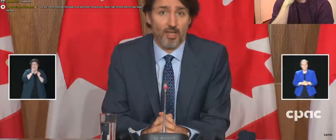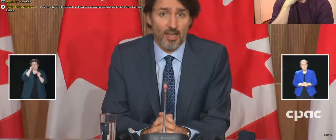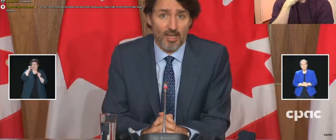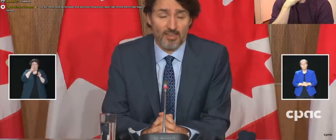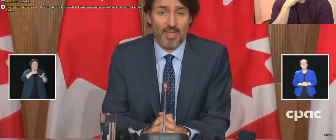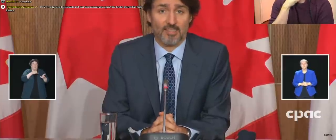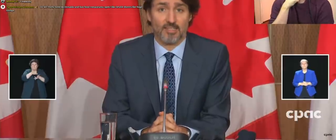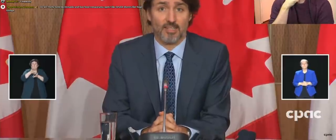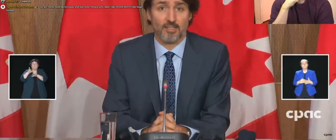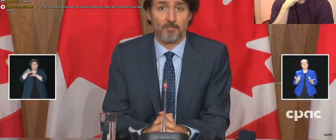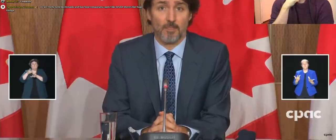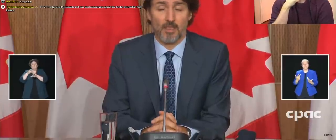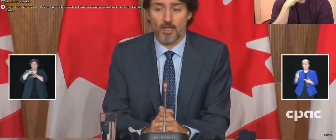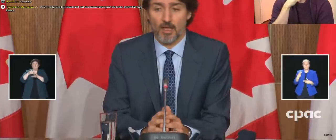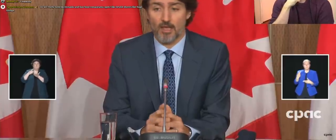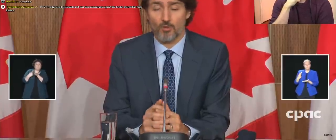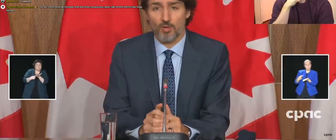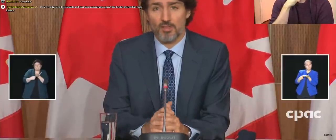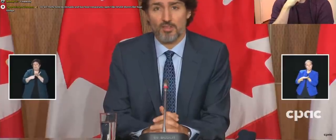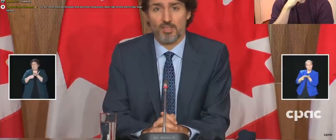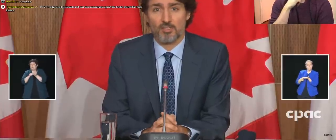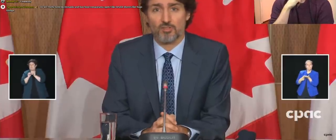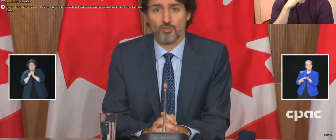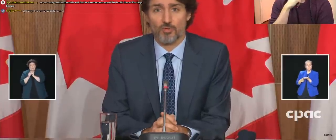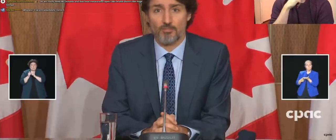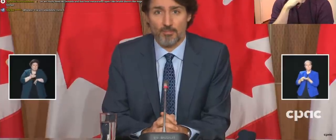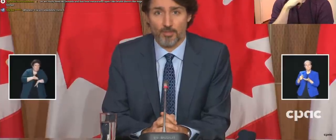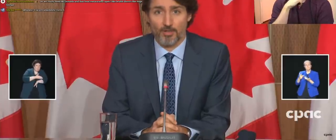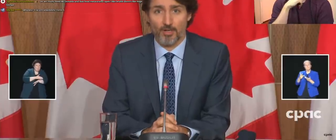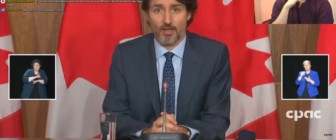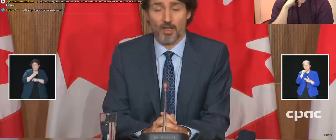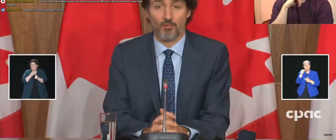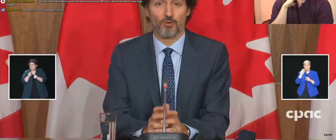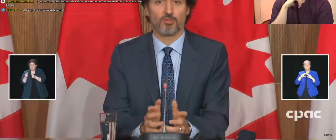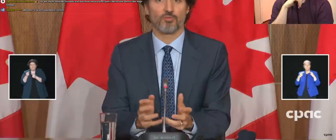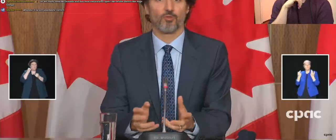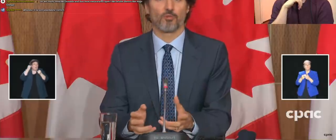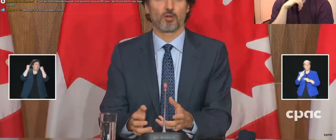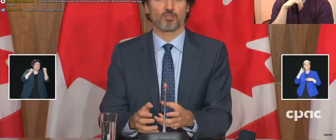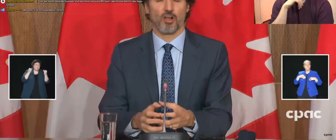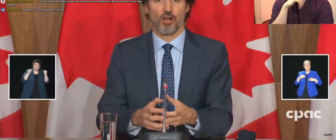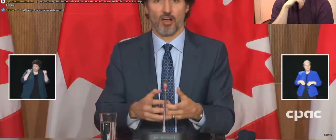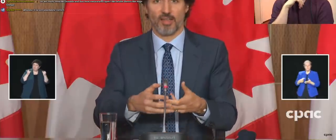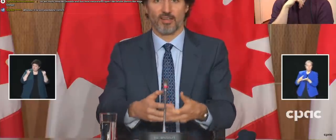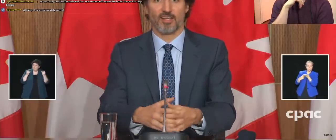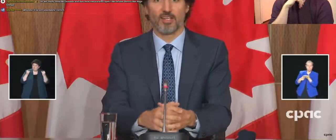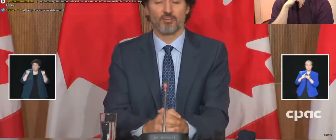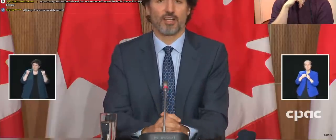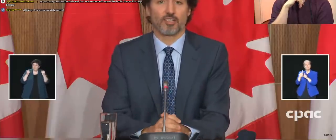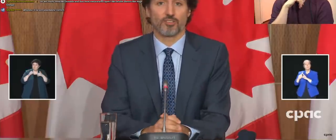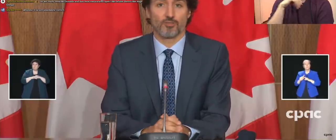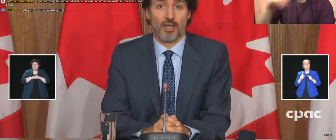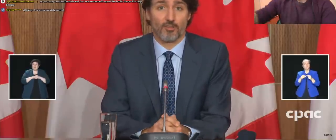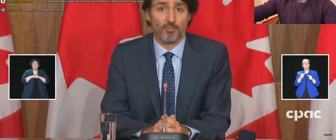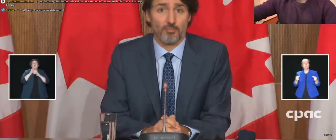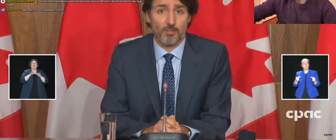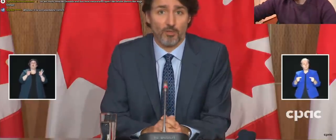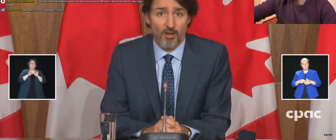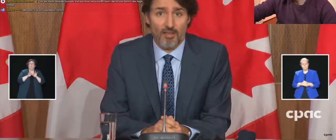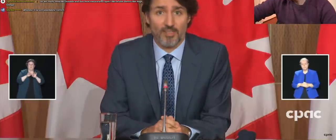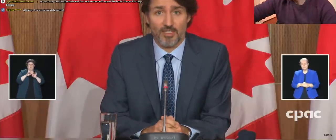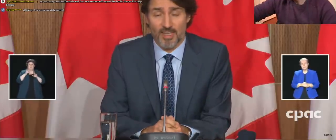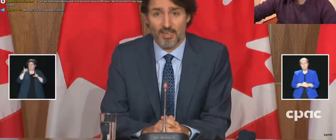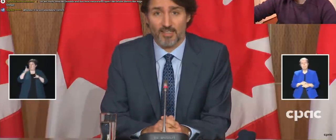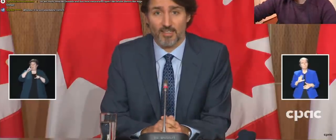on last night. I think one of the things to remember, first and foremost, on international travel and